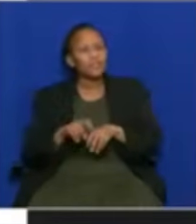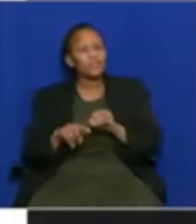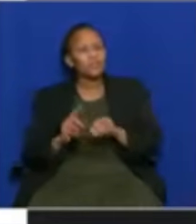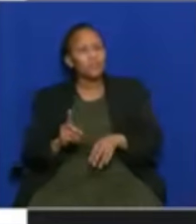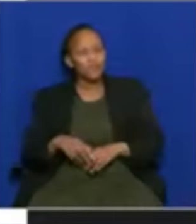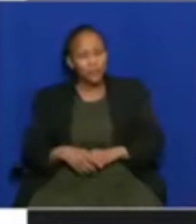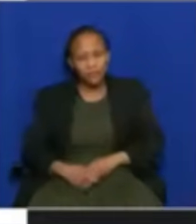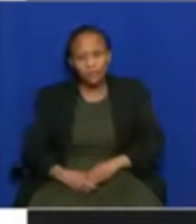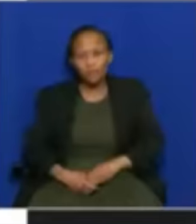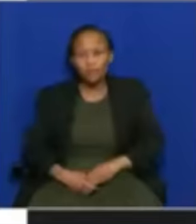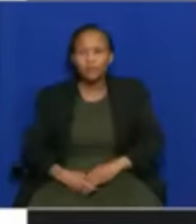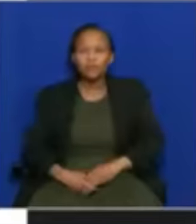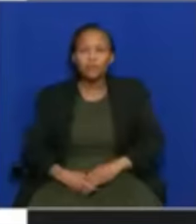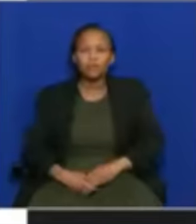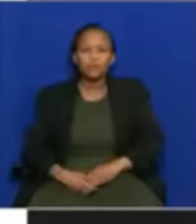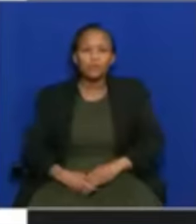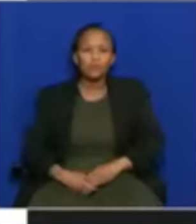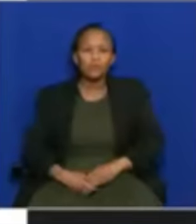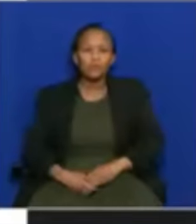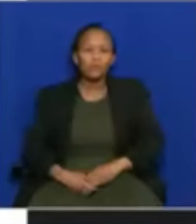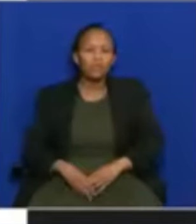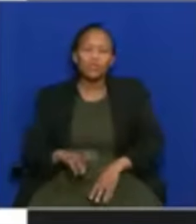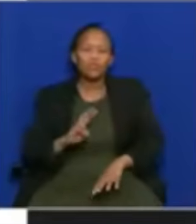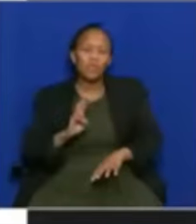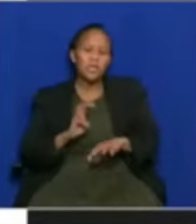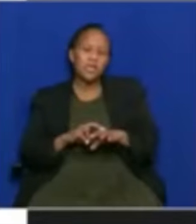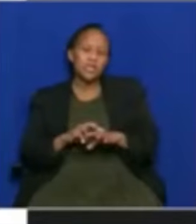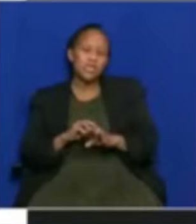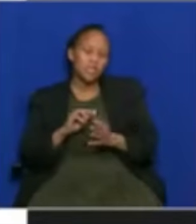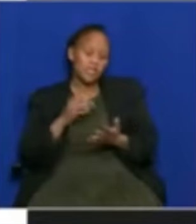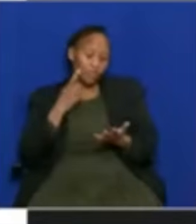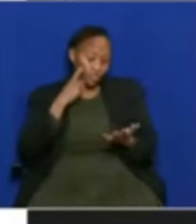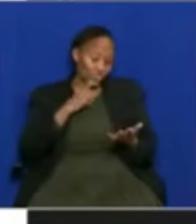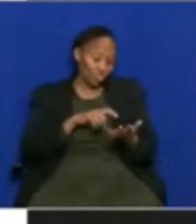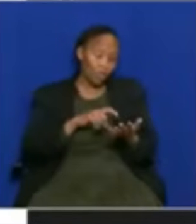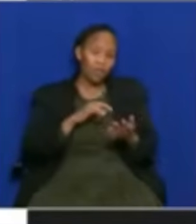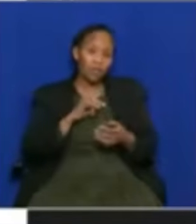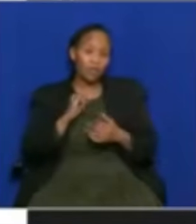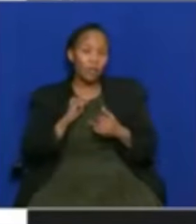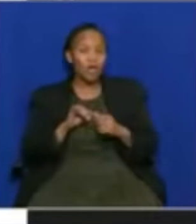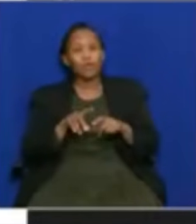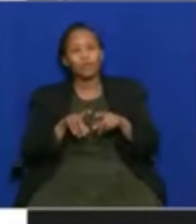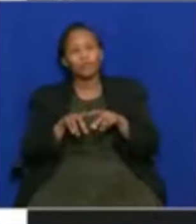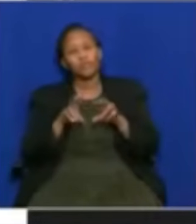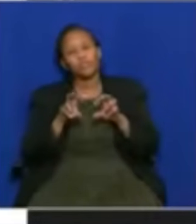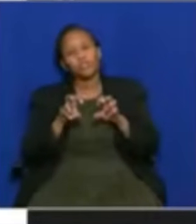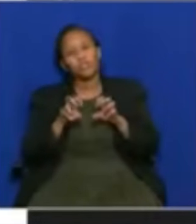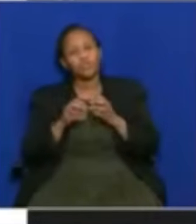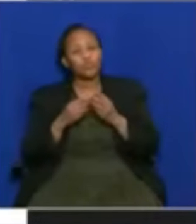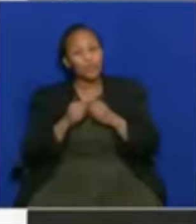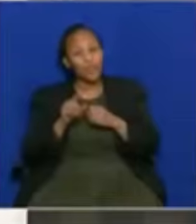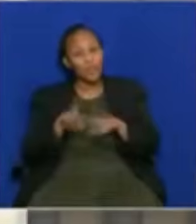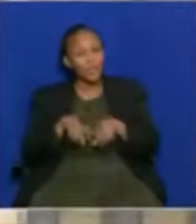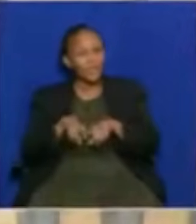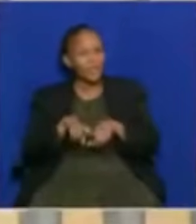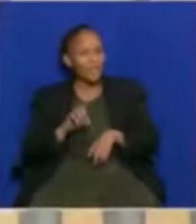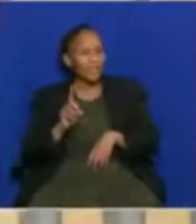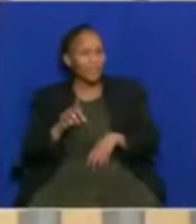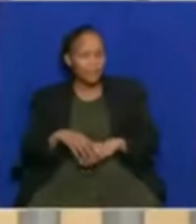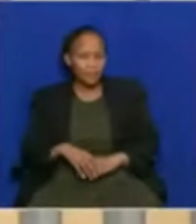No, we don't have to go to them, but what are you taking issue with those tests? The issue